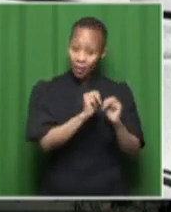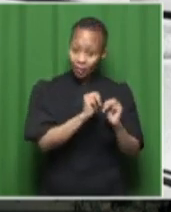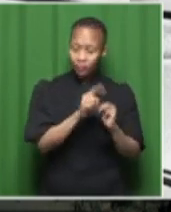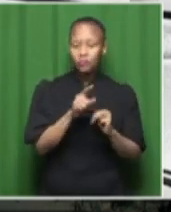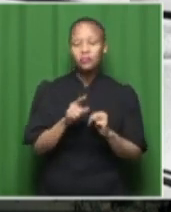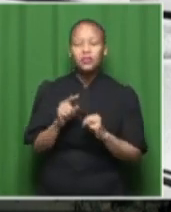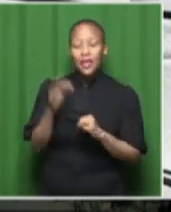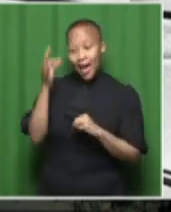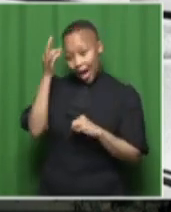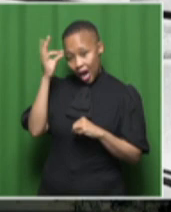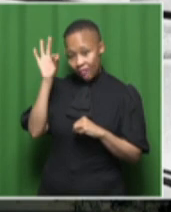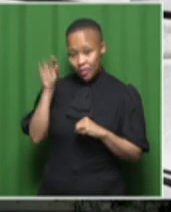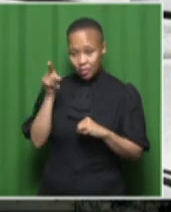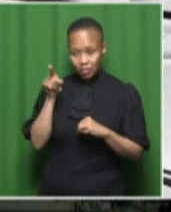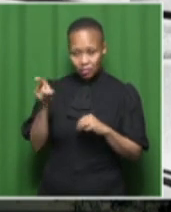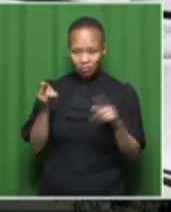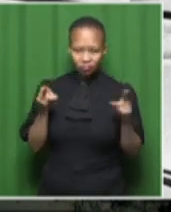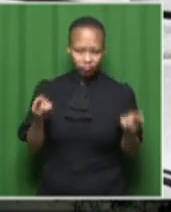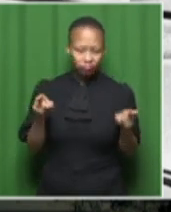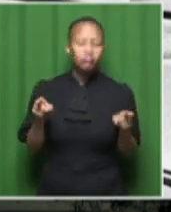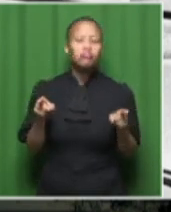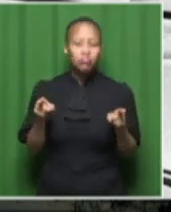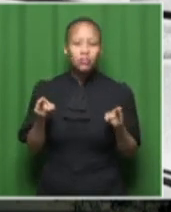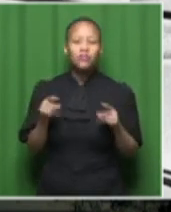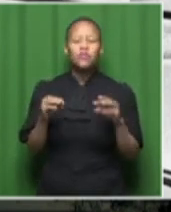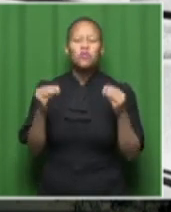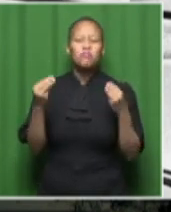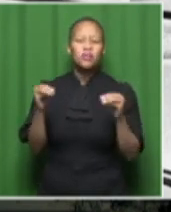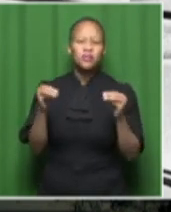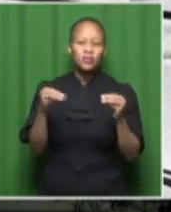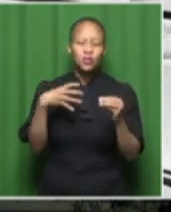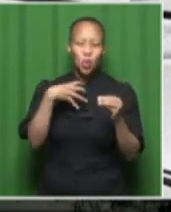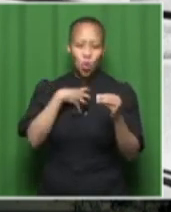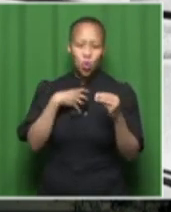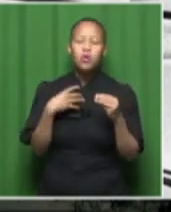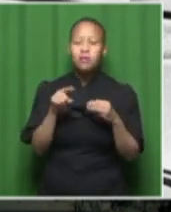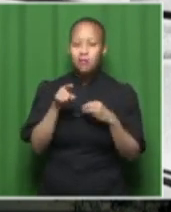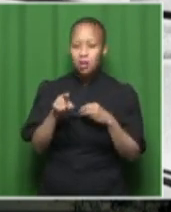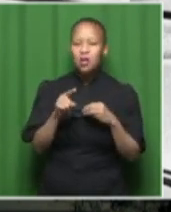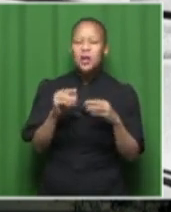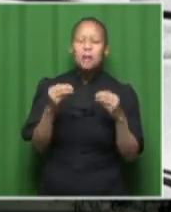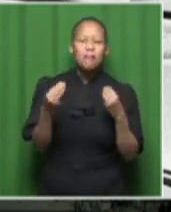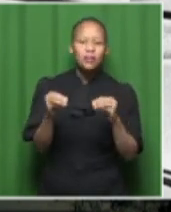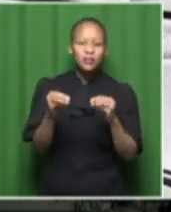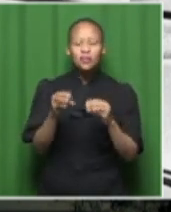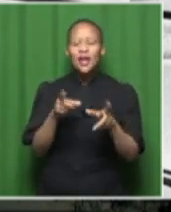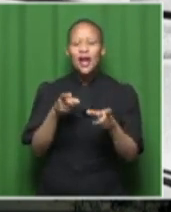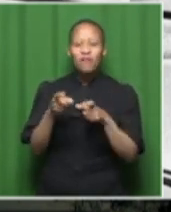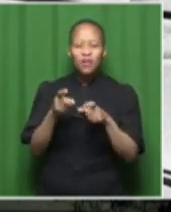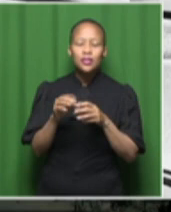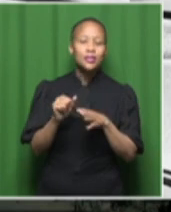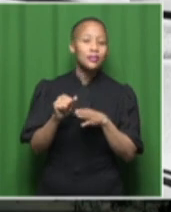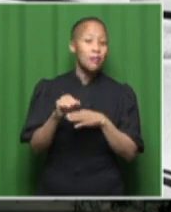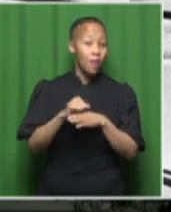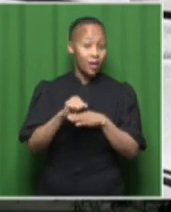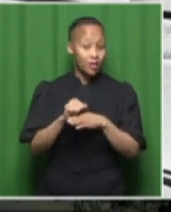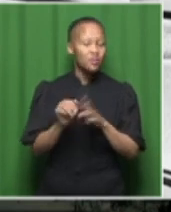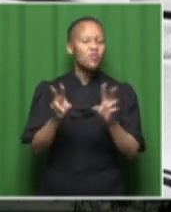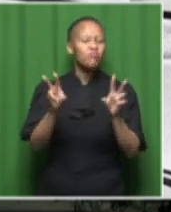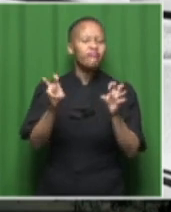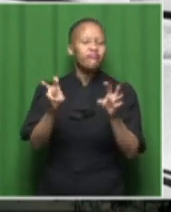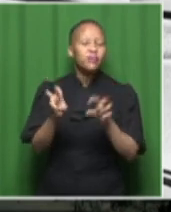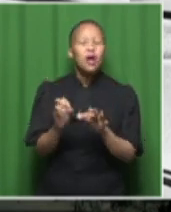our state-owned enterprises. But what would you say, Professor Natesan, is the best governance practice when it comes to the appointment